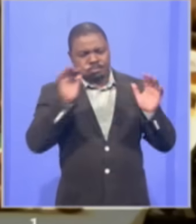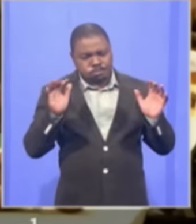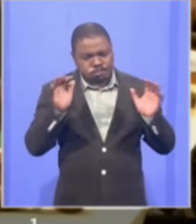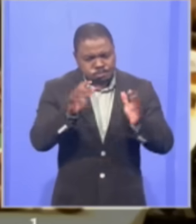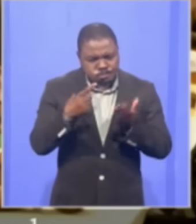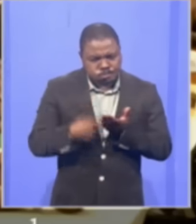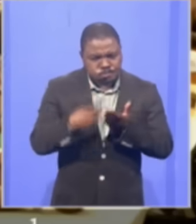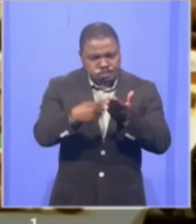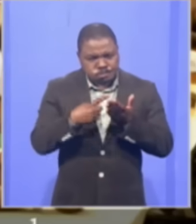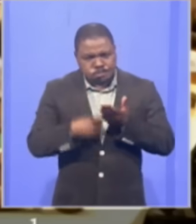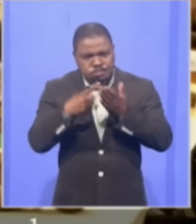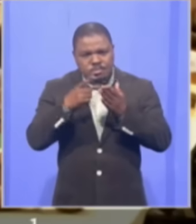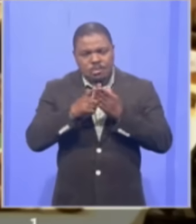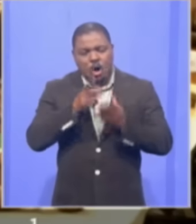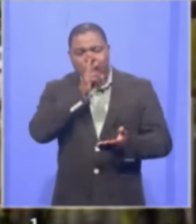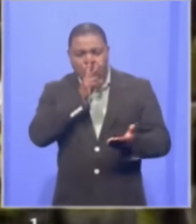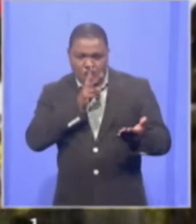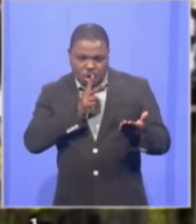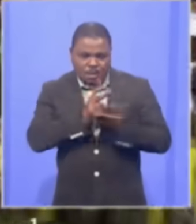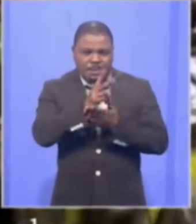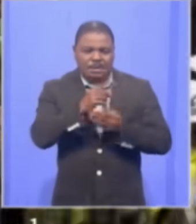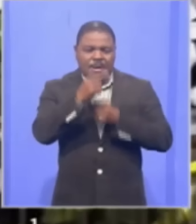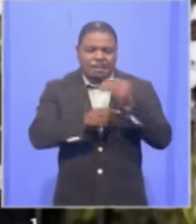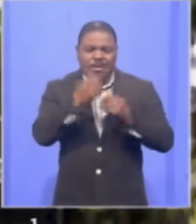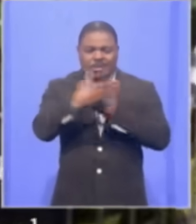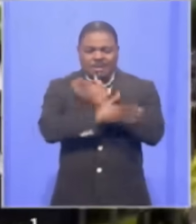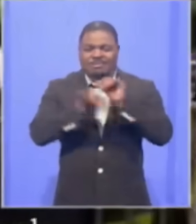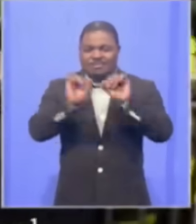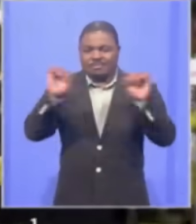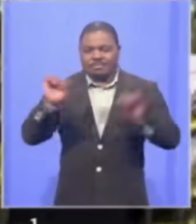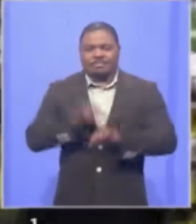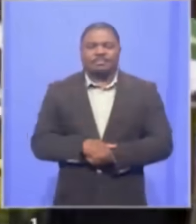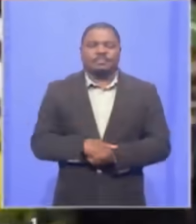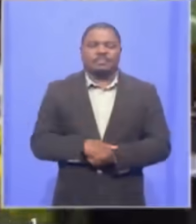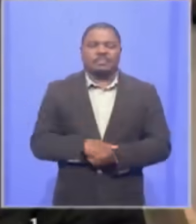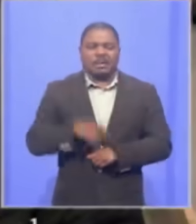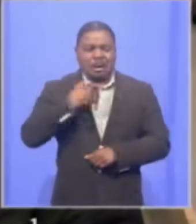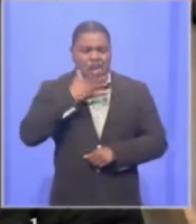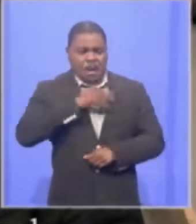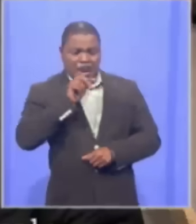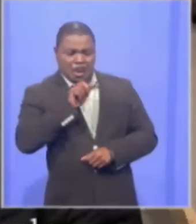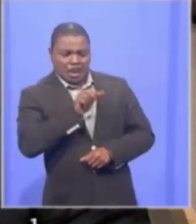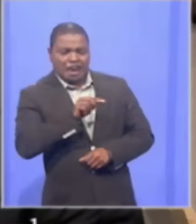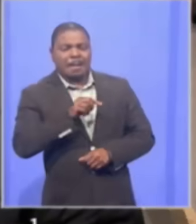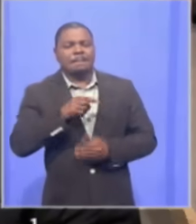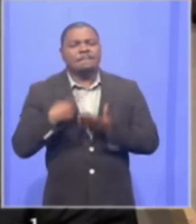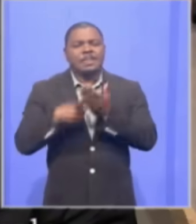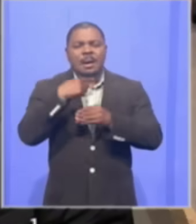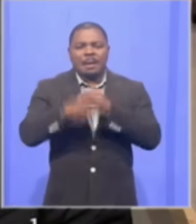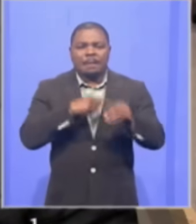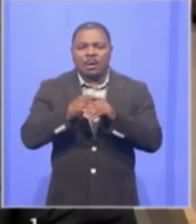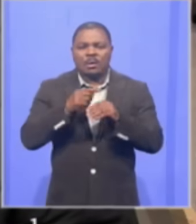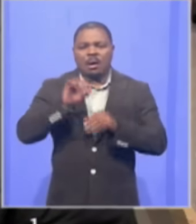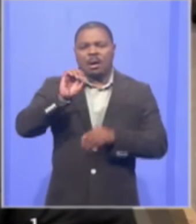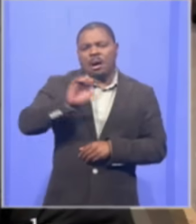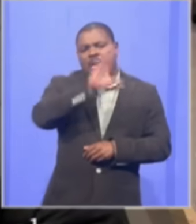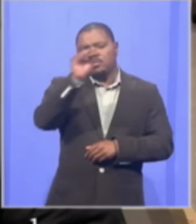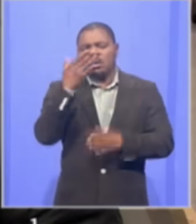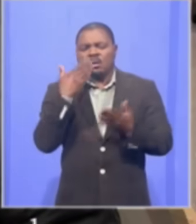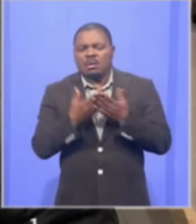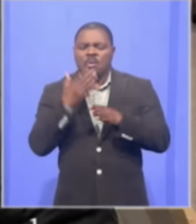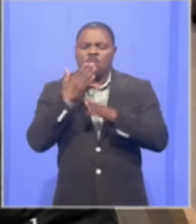ba sa kwekwetle nnete ya se etsahalang dinaheng tsa bona. I'd like them to talk about how we can cooperate, Africans coming